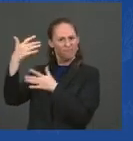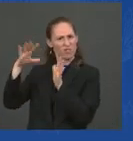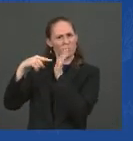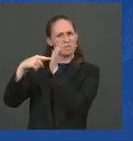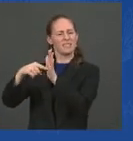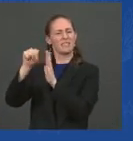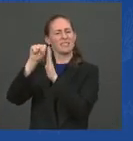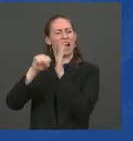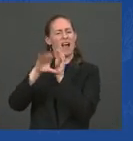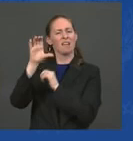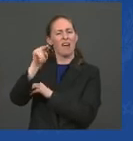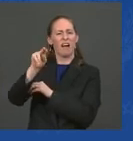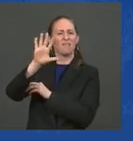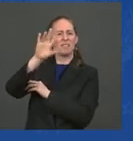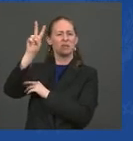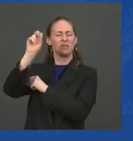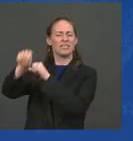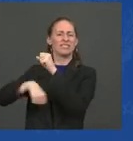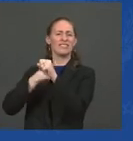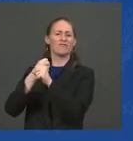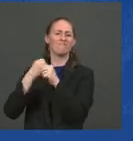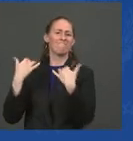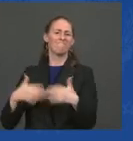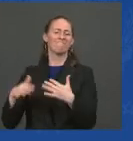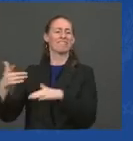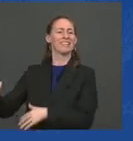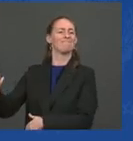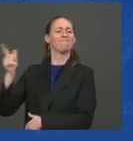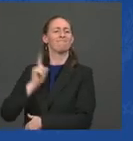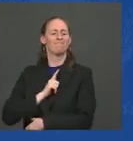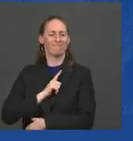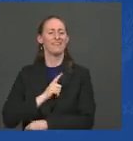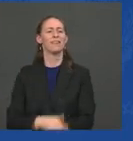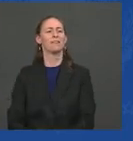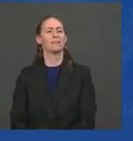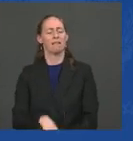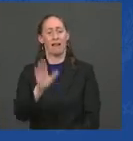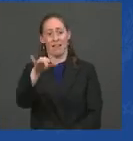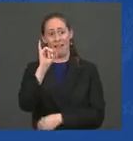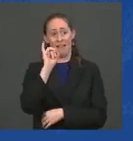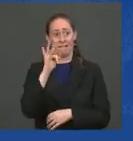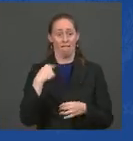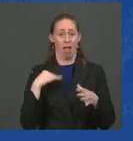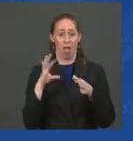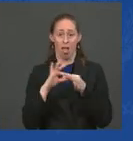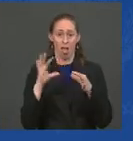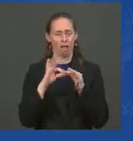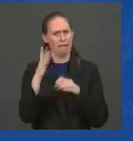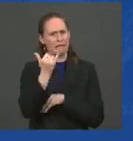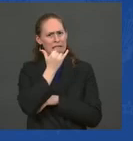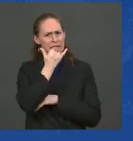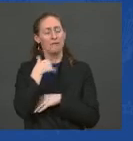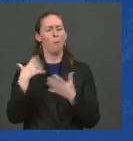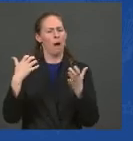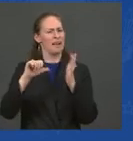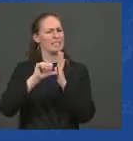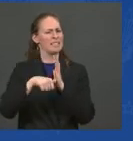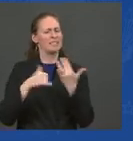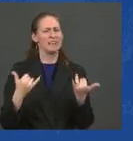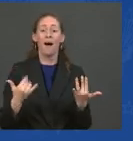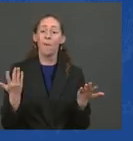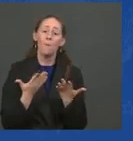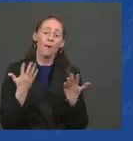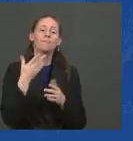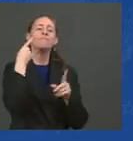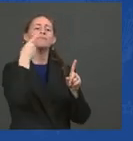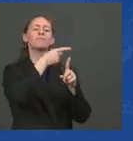staff. And I'd be remiss if I didn't at this particular moment. I remember I hired a guy out of a friendly ice cream shop almost more than